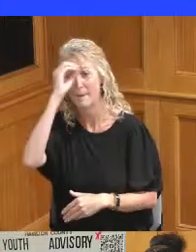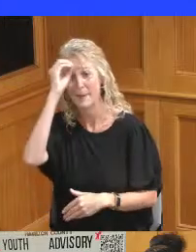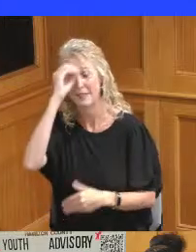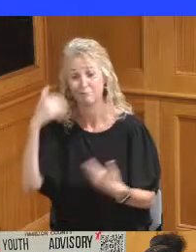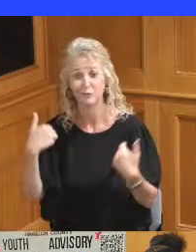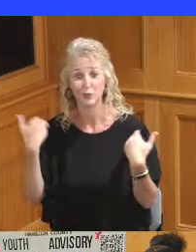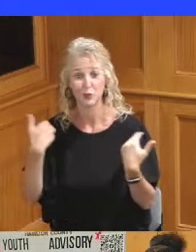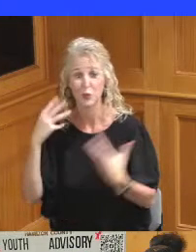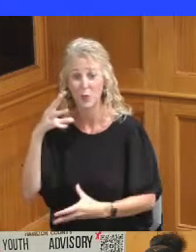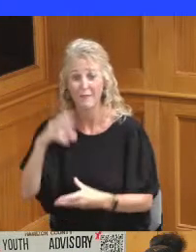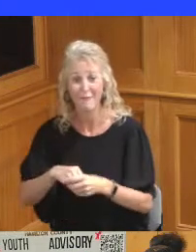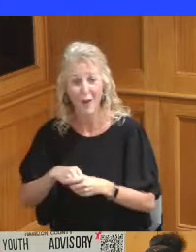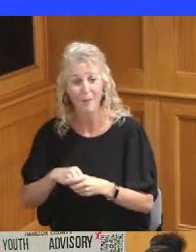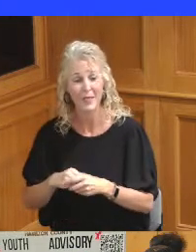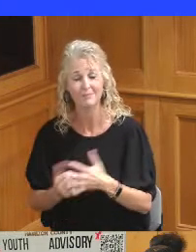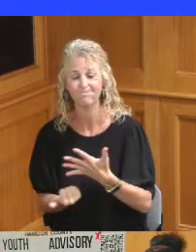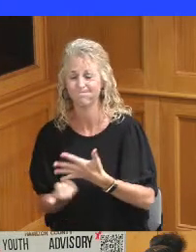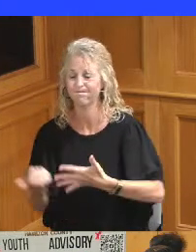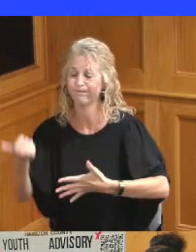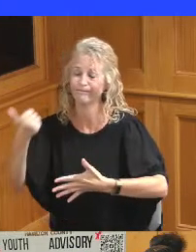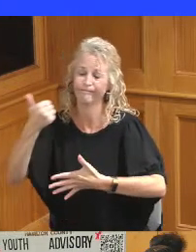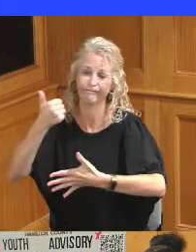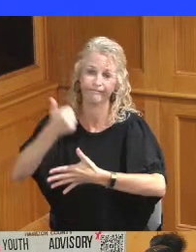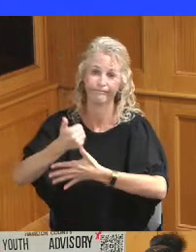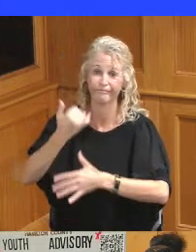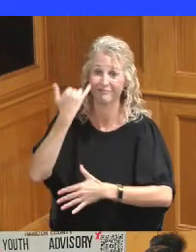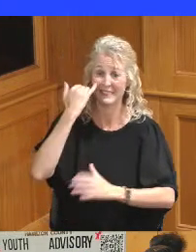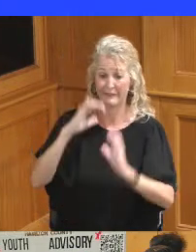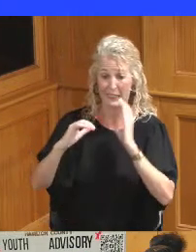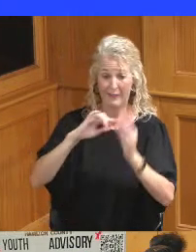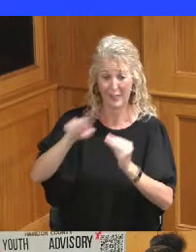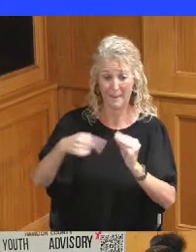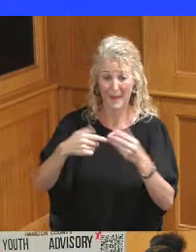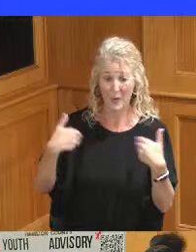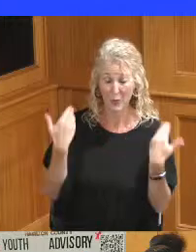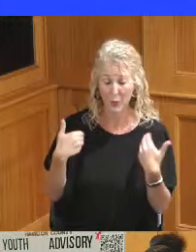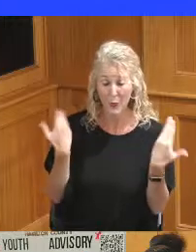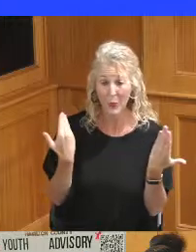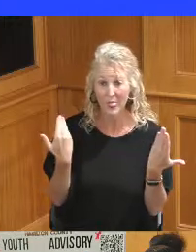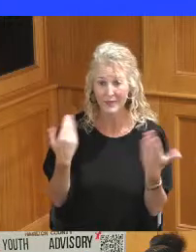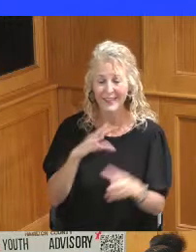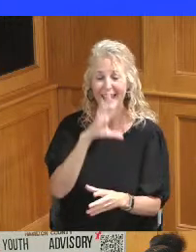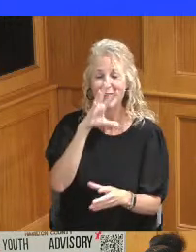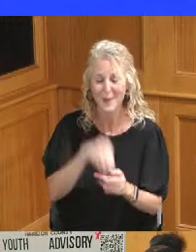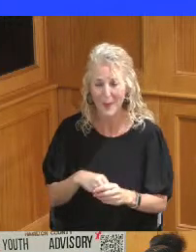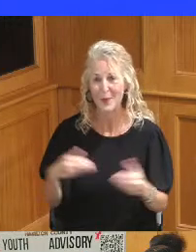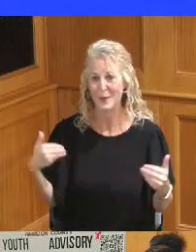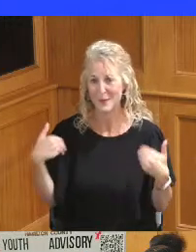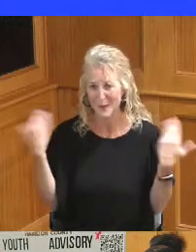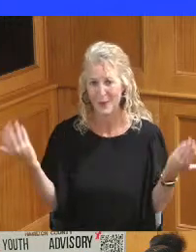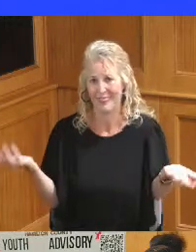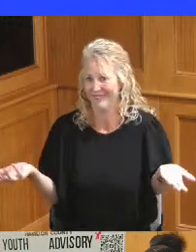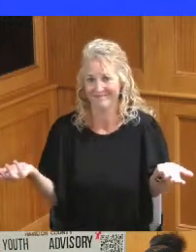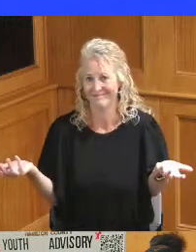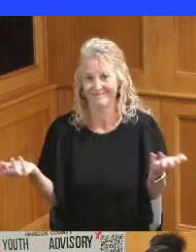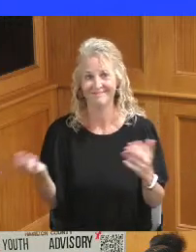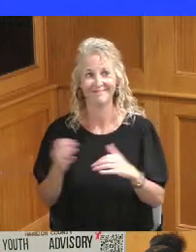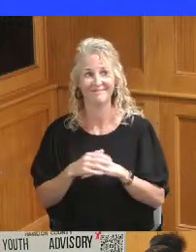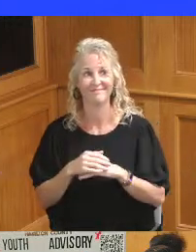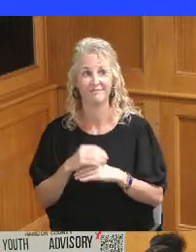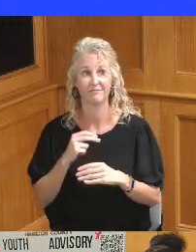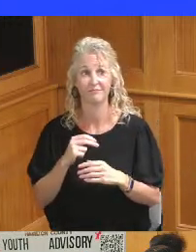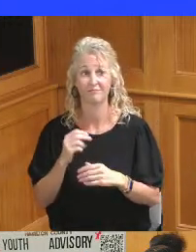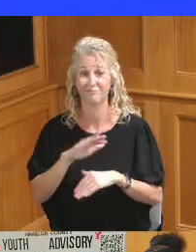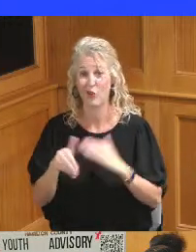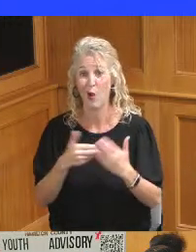at the center of any youth-centered conversations or any decision-making that directly impacts youth and the programs